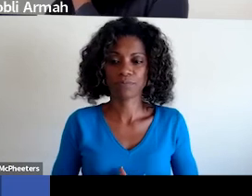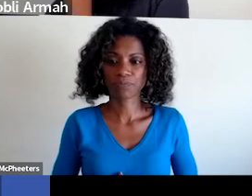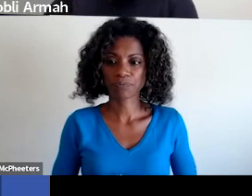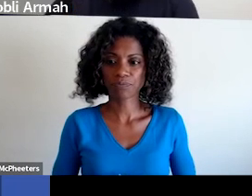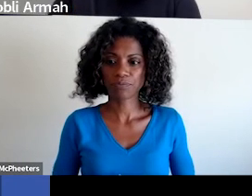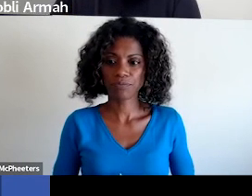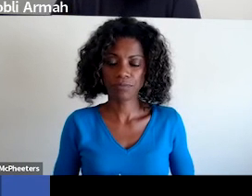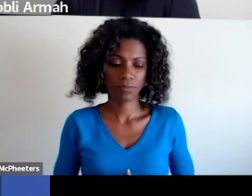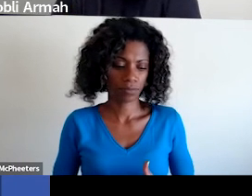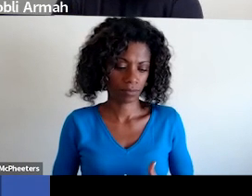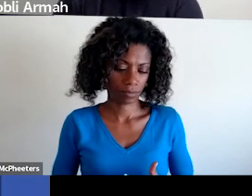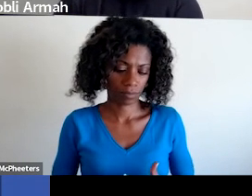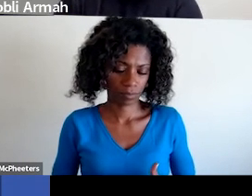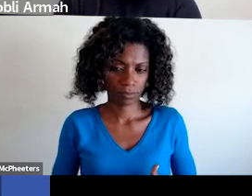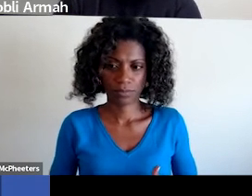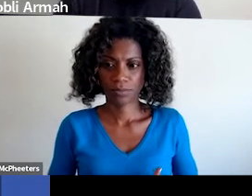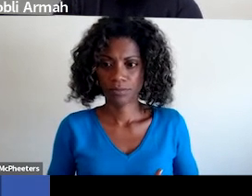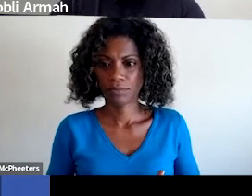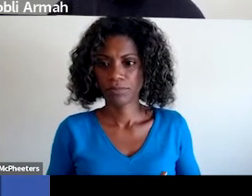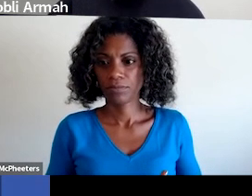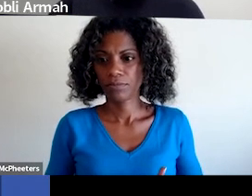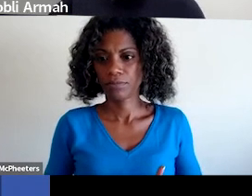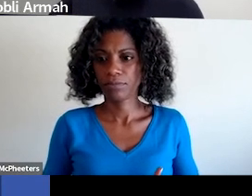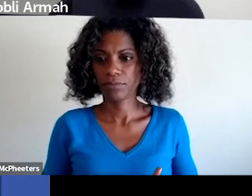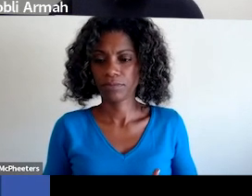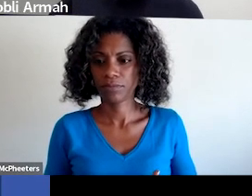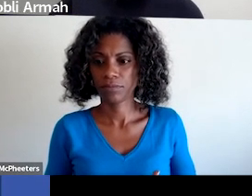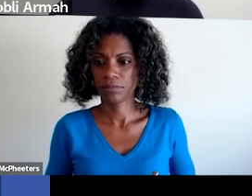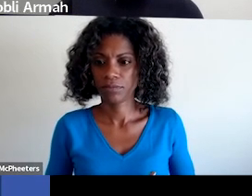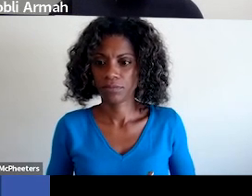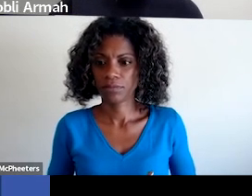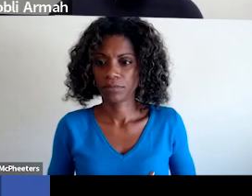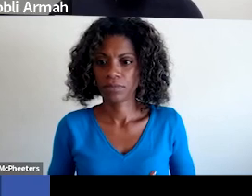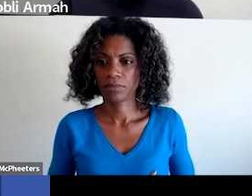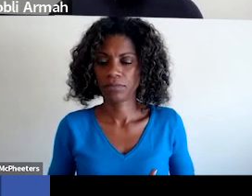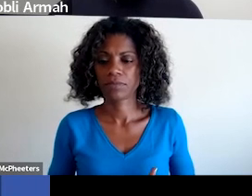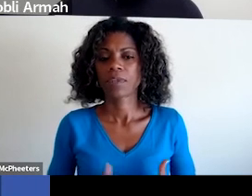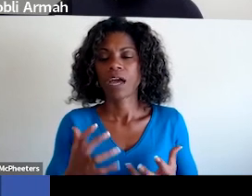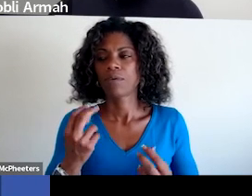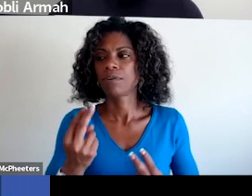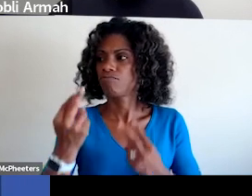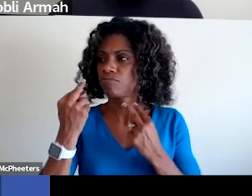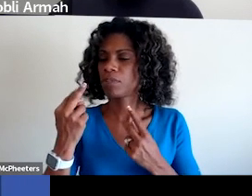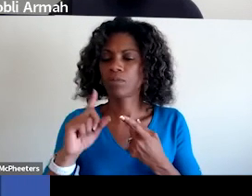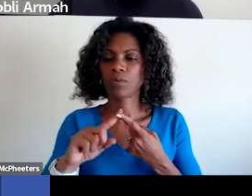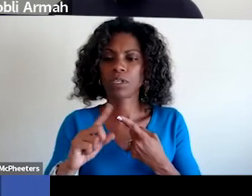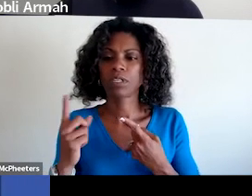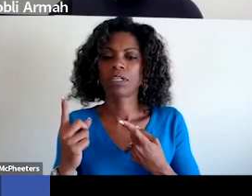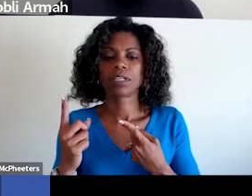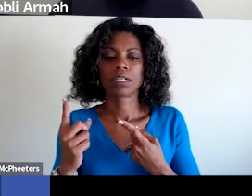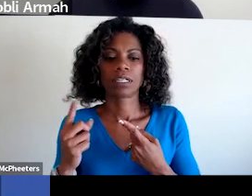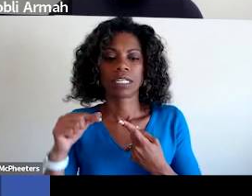So there's a few things, that I want to reflect on. So one is that this